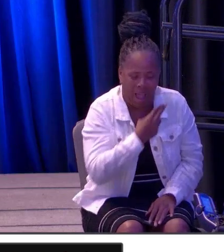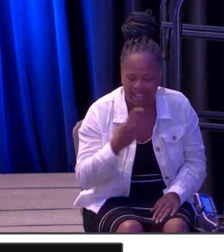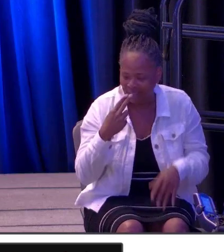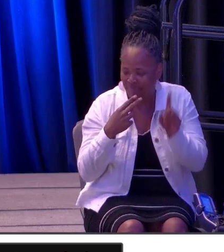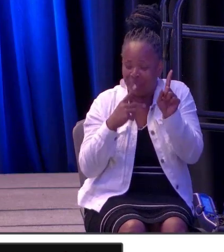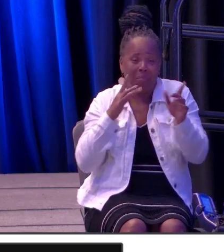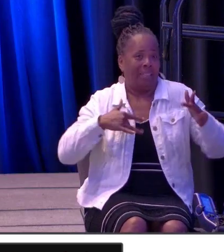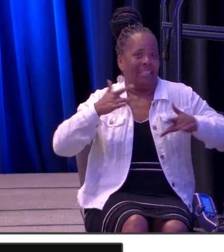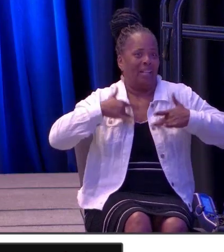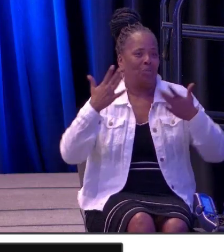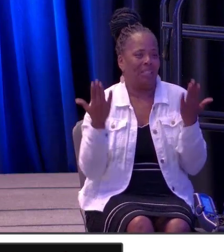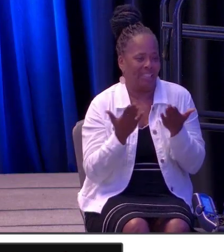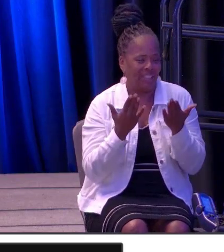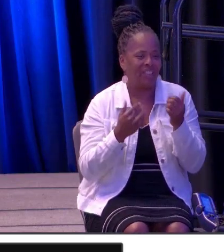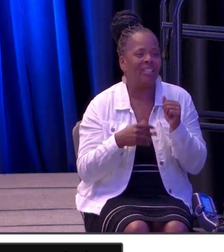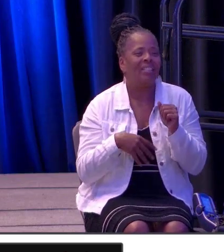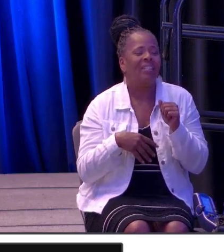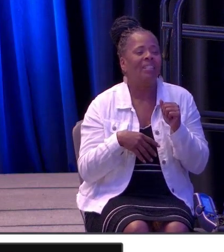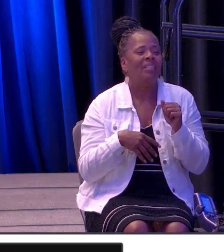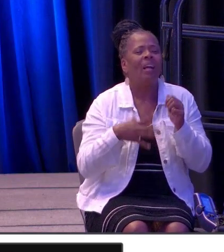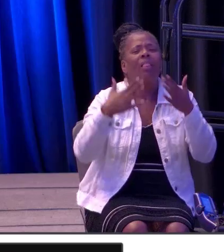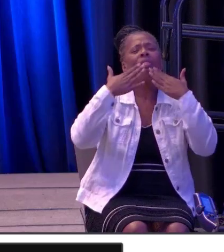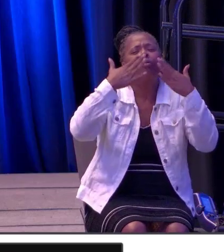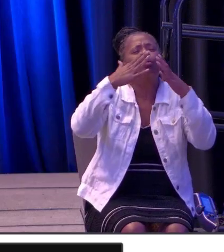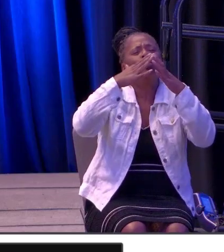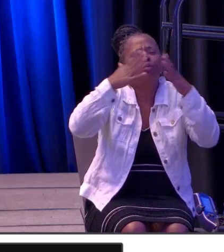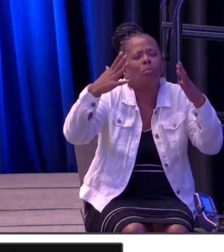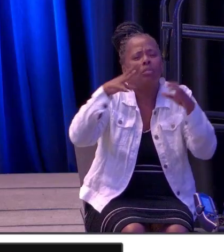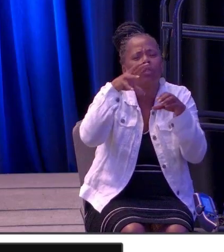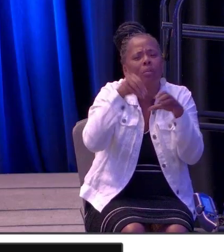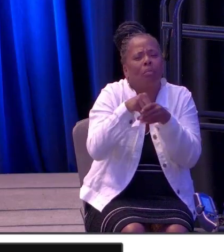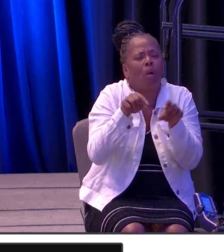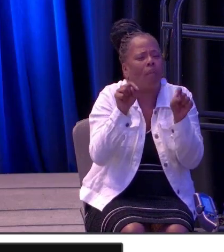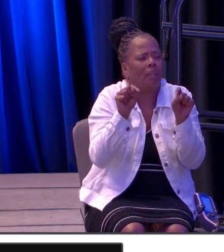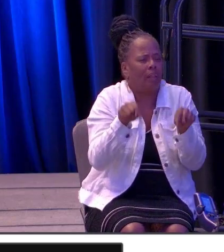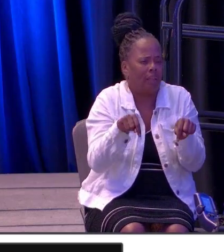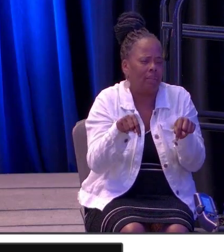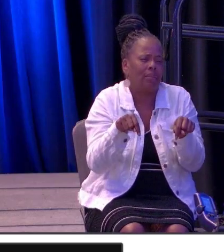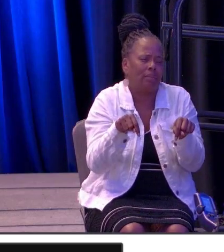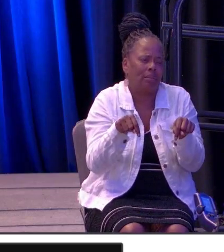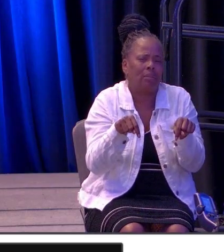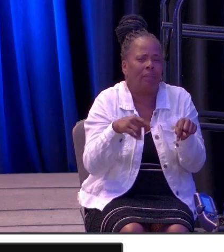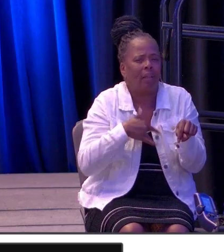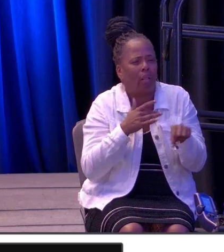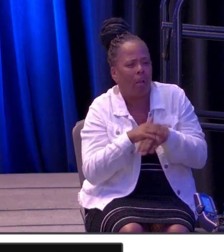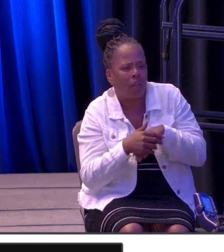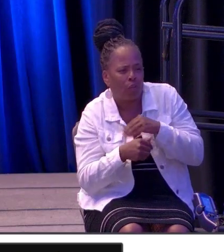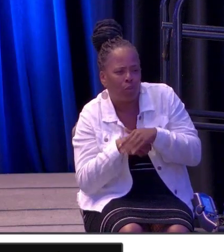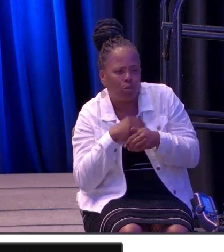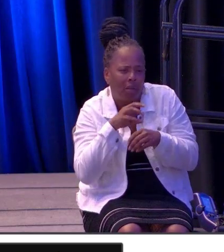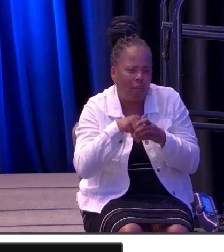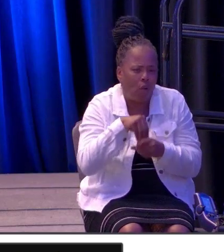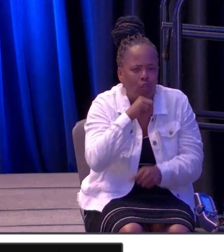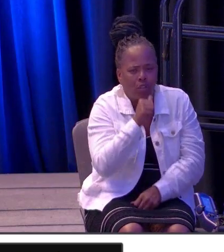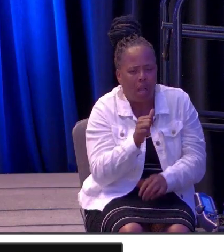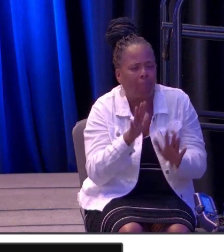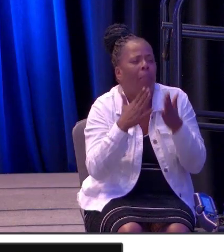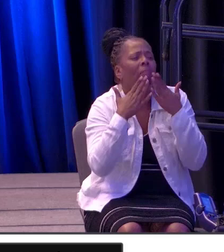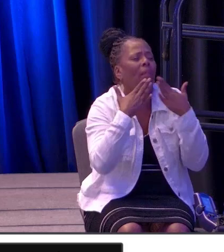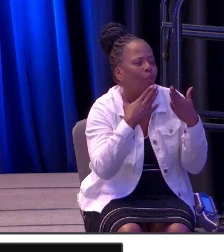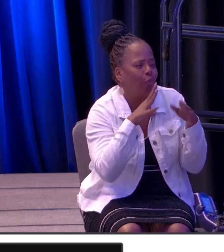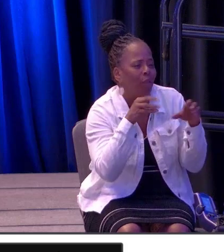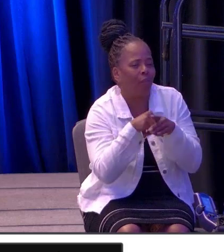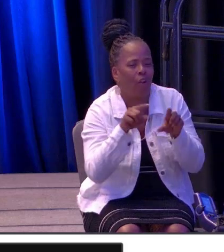here. And thank you all so much for participating in the capacity that you felt comfortable with. Thank you.